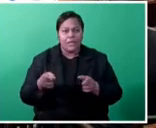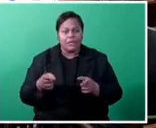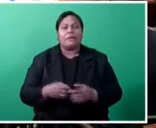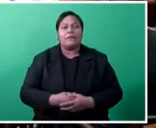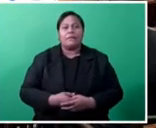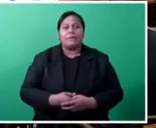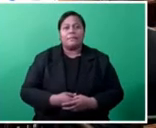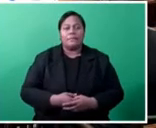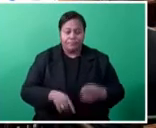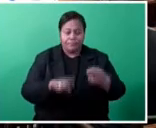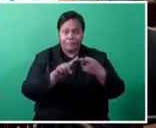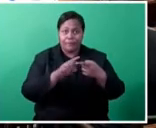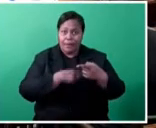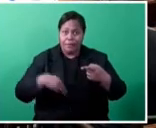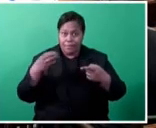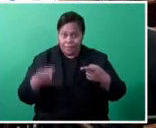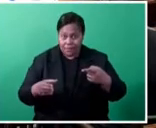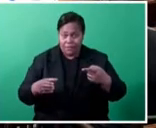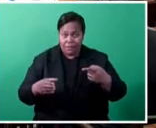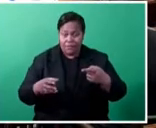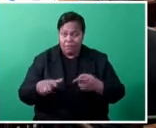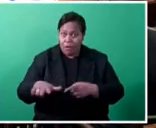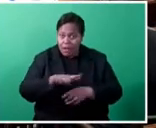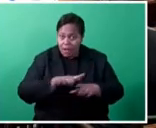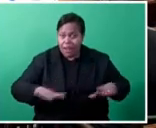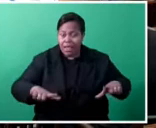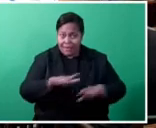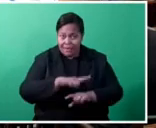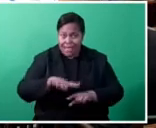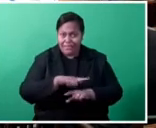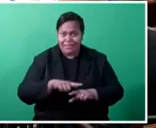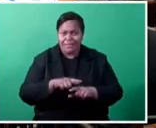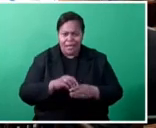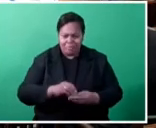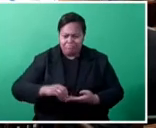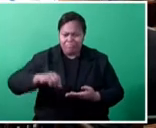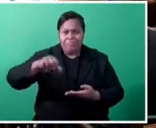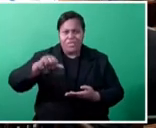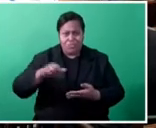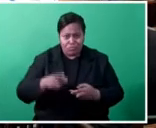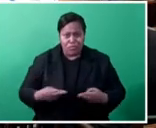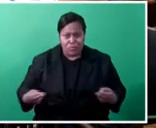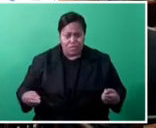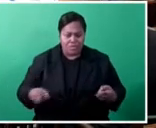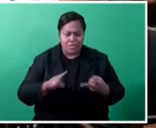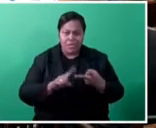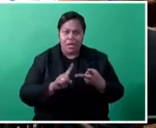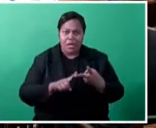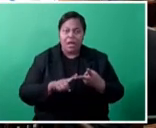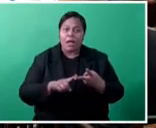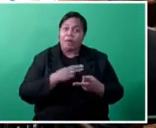1. Minister for Lands and Mineral Resources, and 2. Minister for